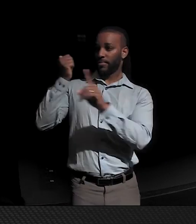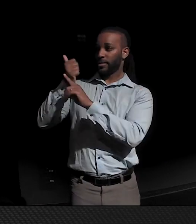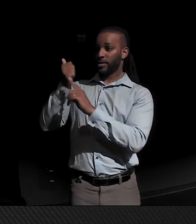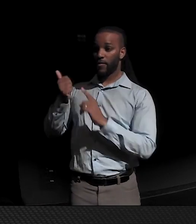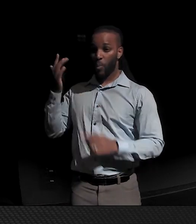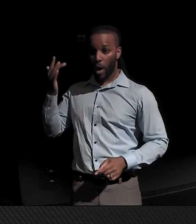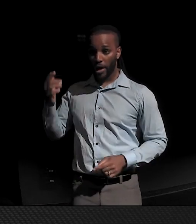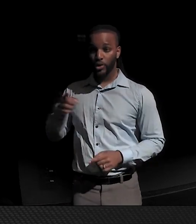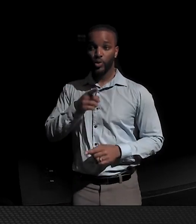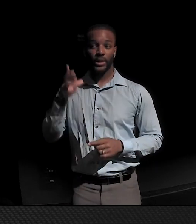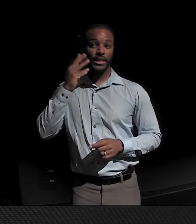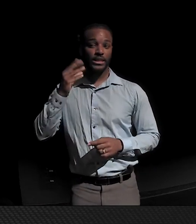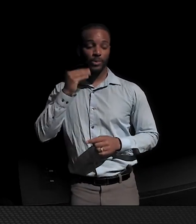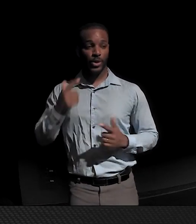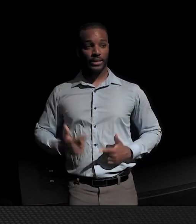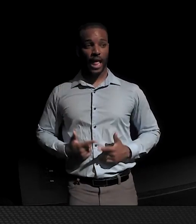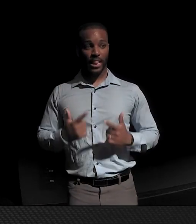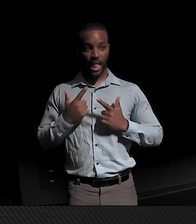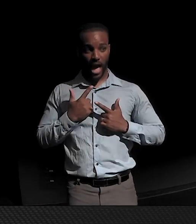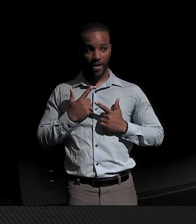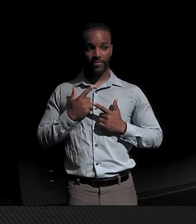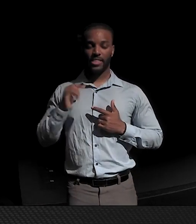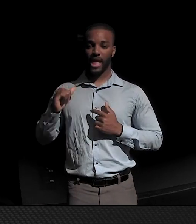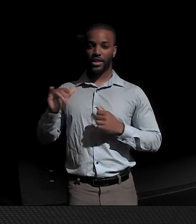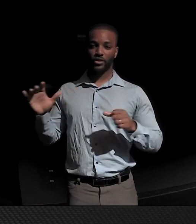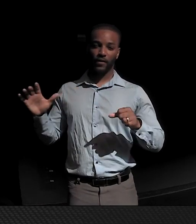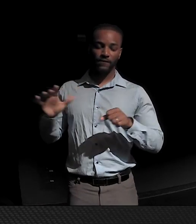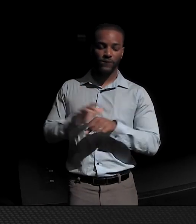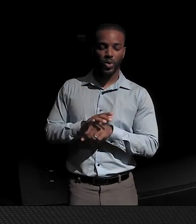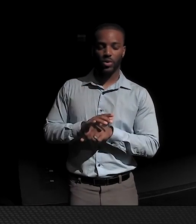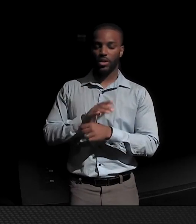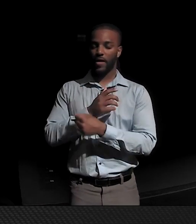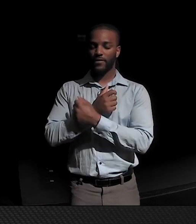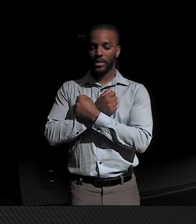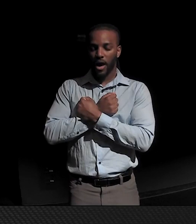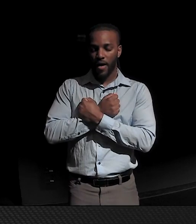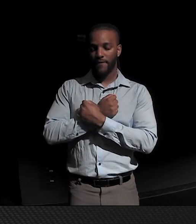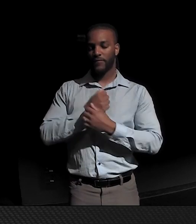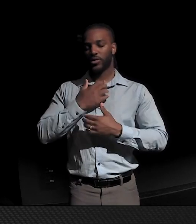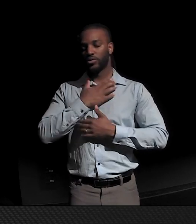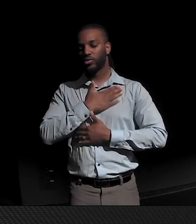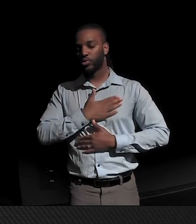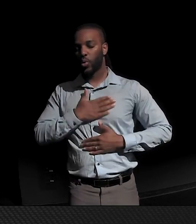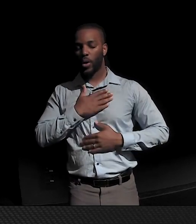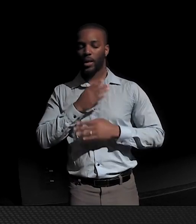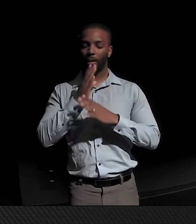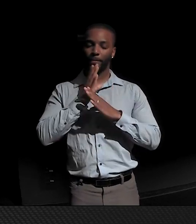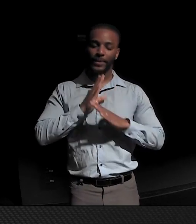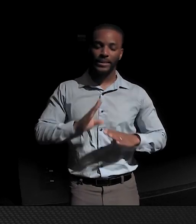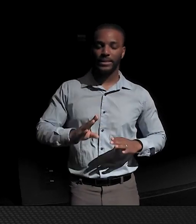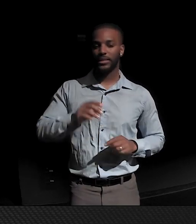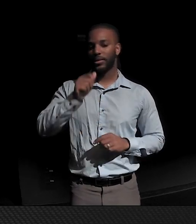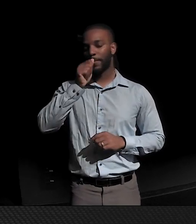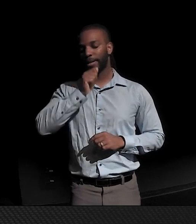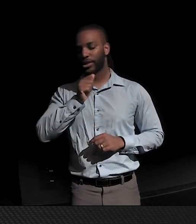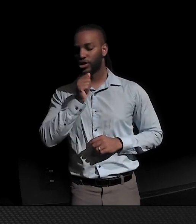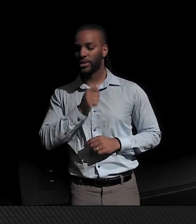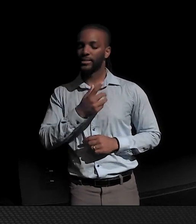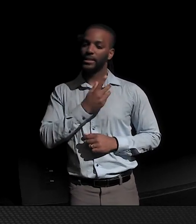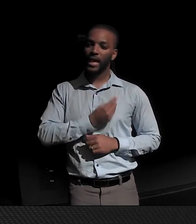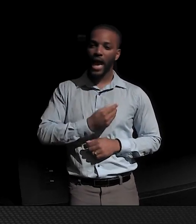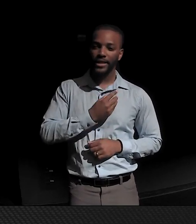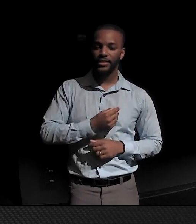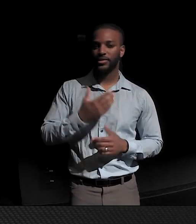experience a life with him that is full of love, joy, peace, patience,